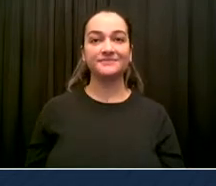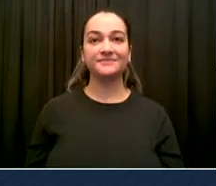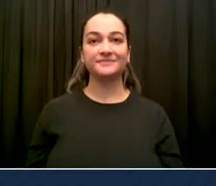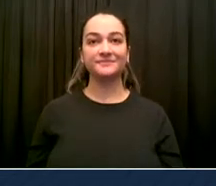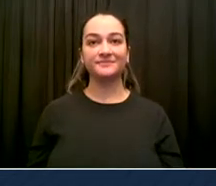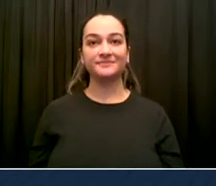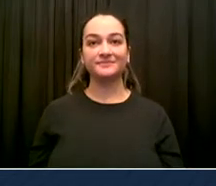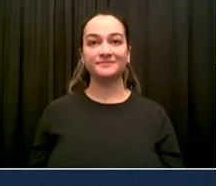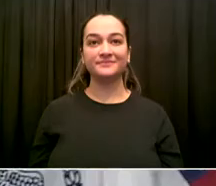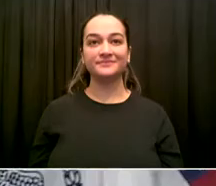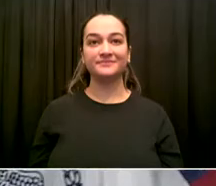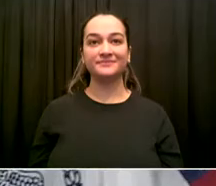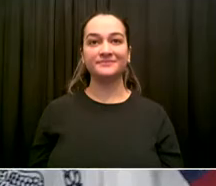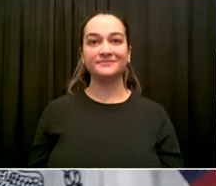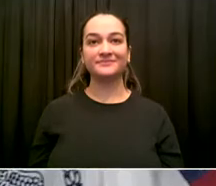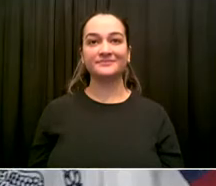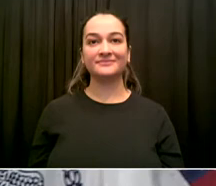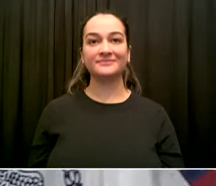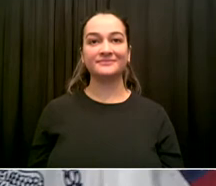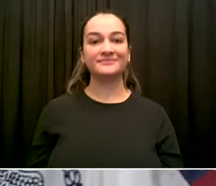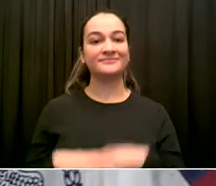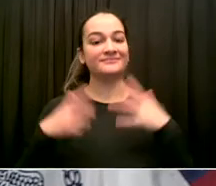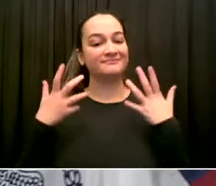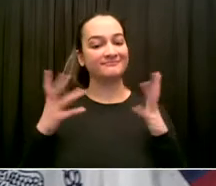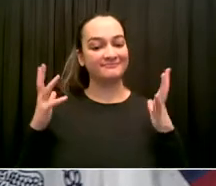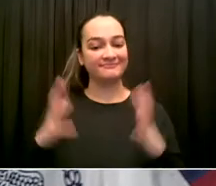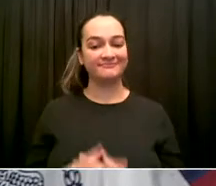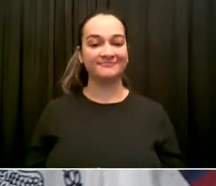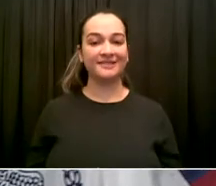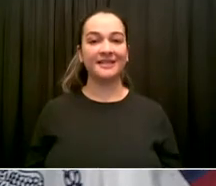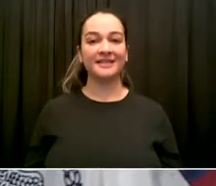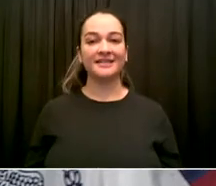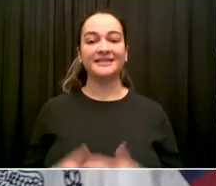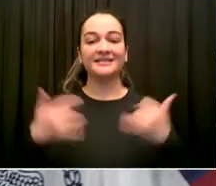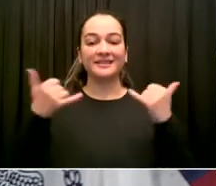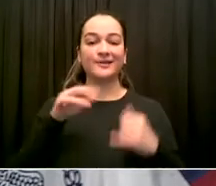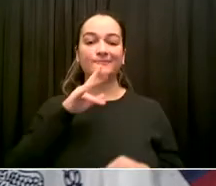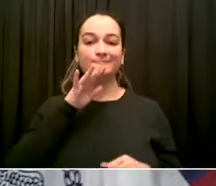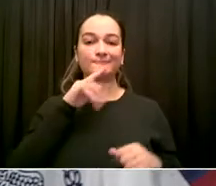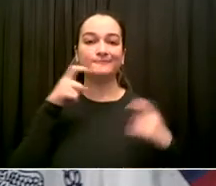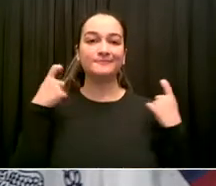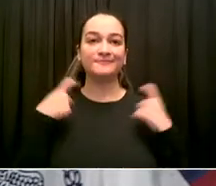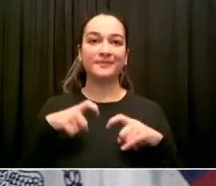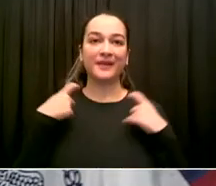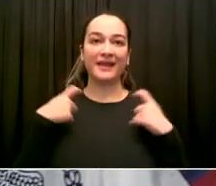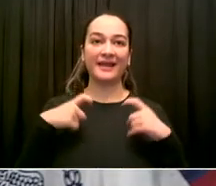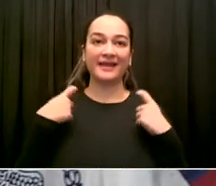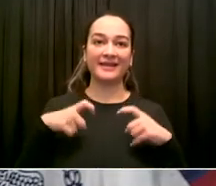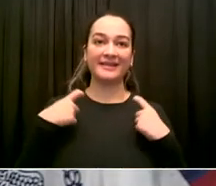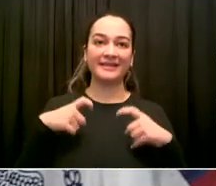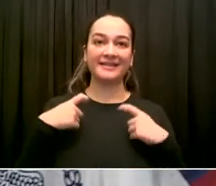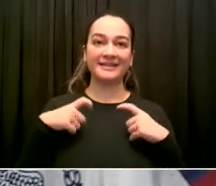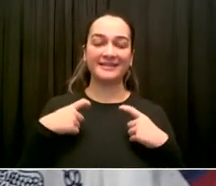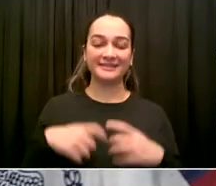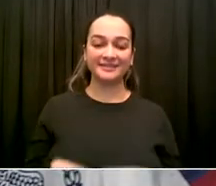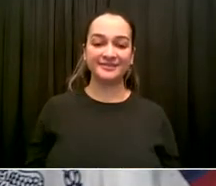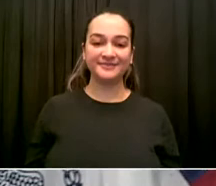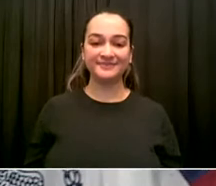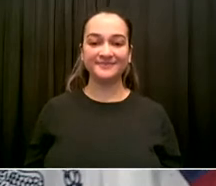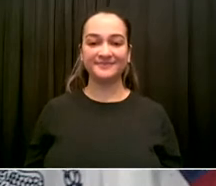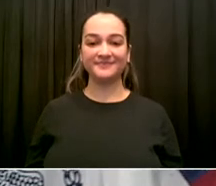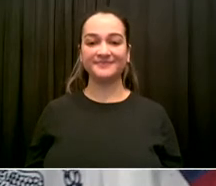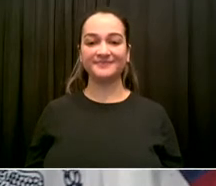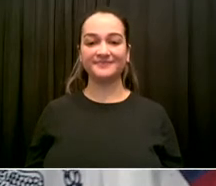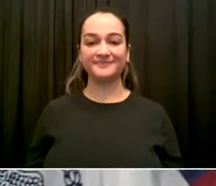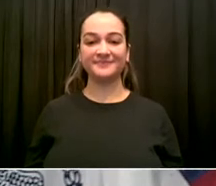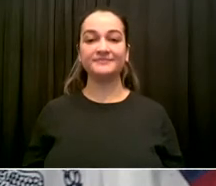6.64%. Okay, we're gonna do a few words in Spanish, and we'll talk about the guidance that we're giving for the holidays, how to keep families safe.